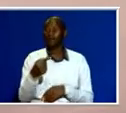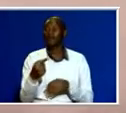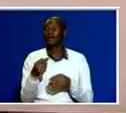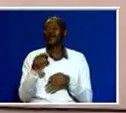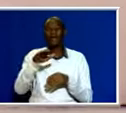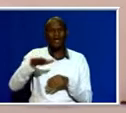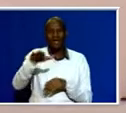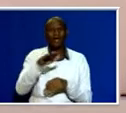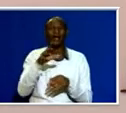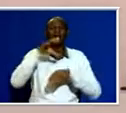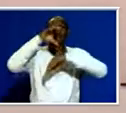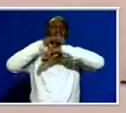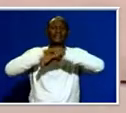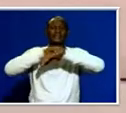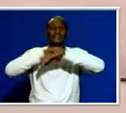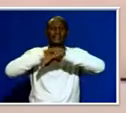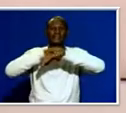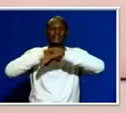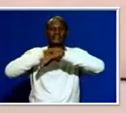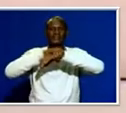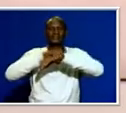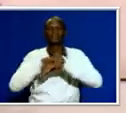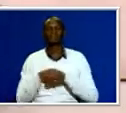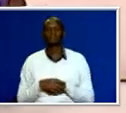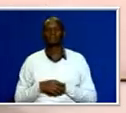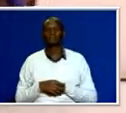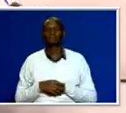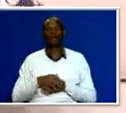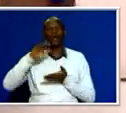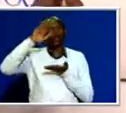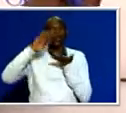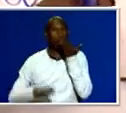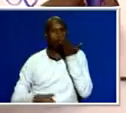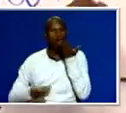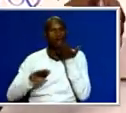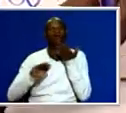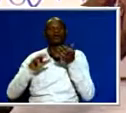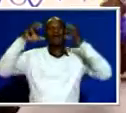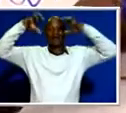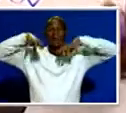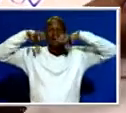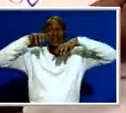areas that receive low rainfall.